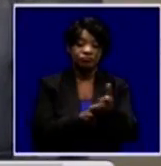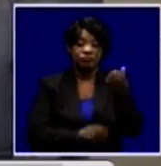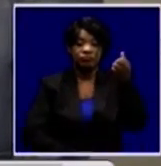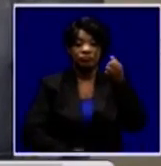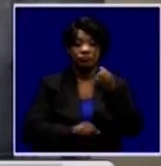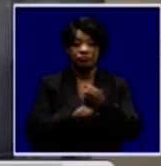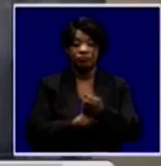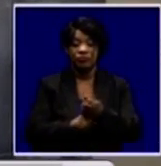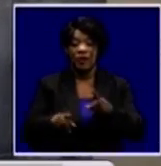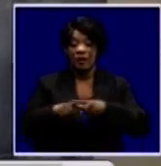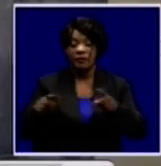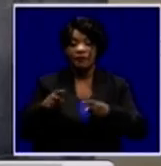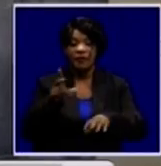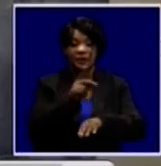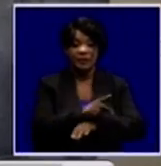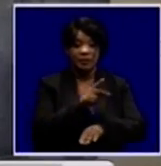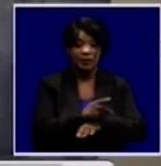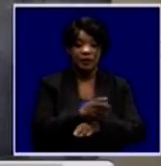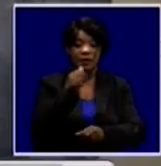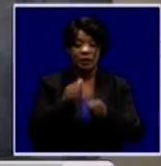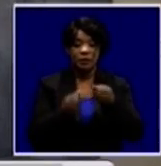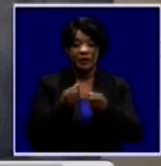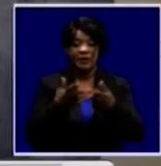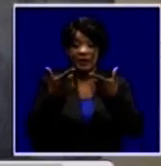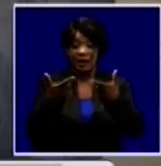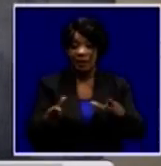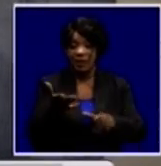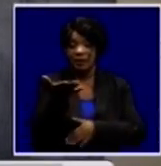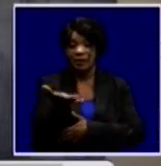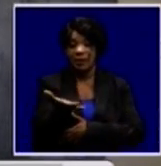support towards various projects being undertaken in Zambia.